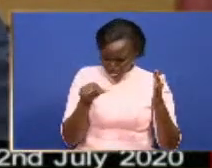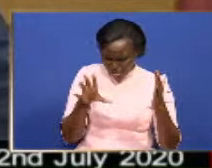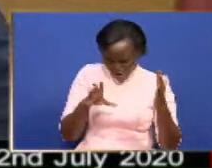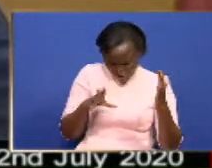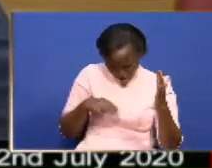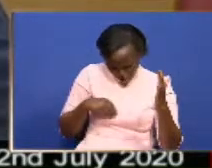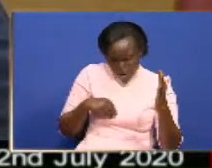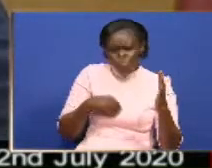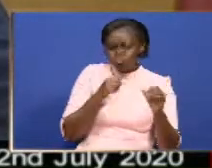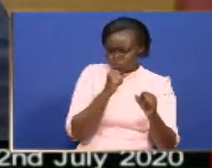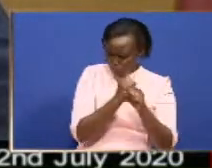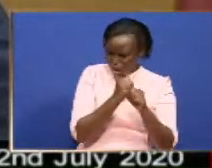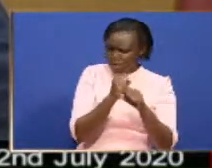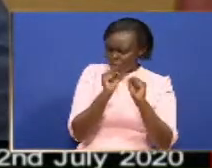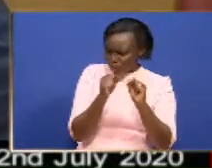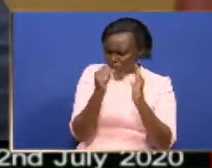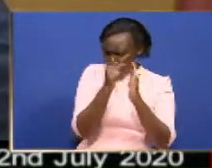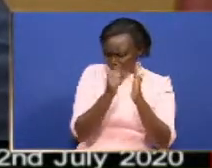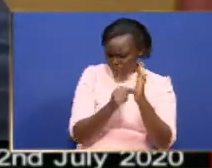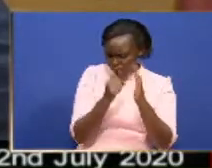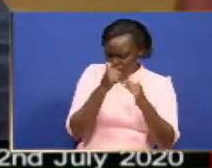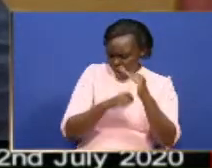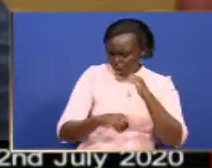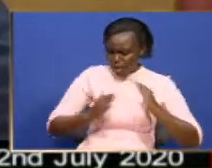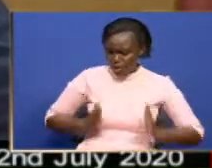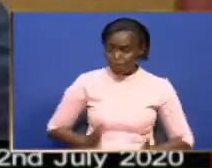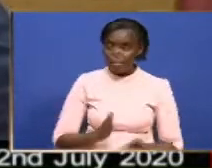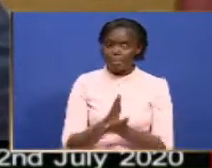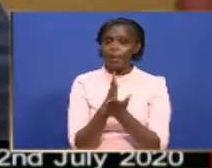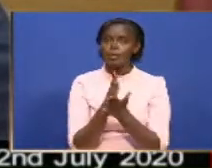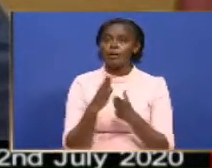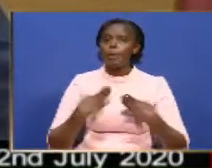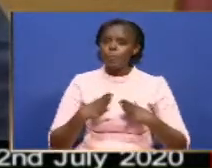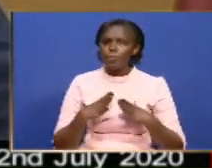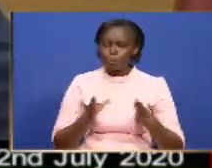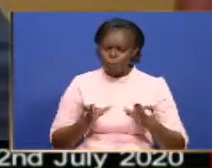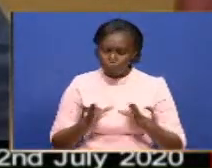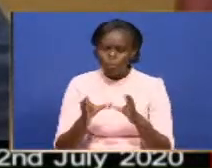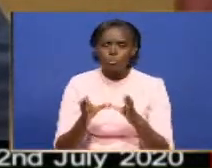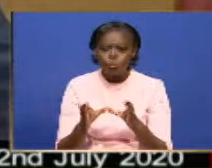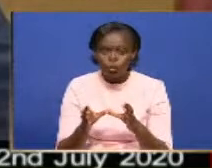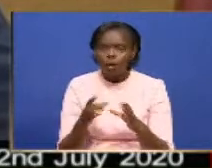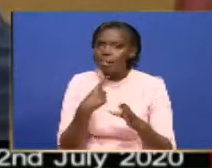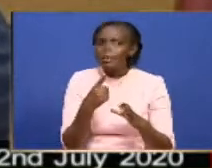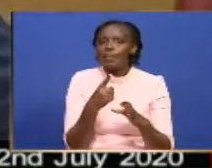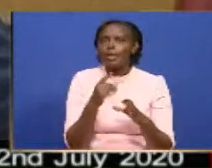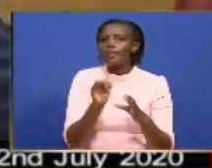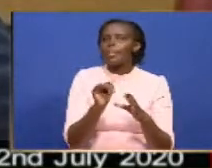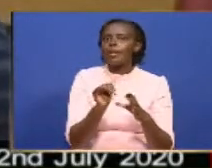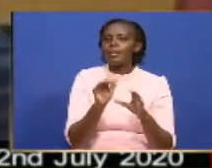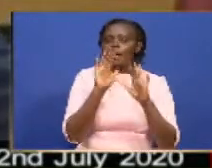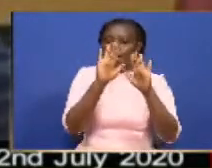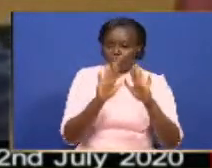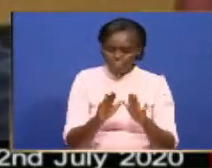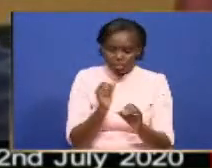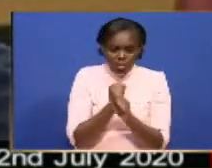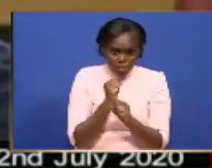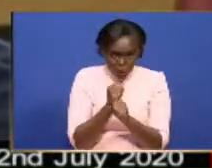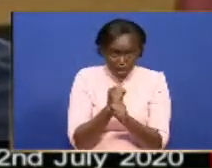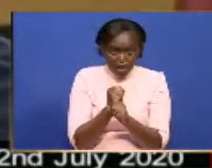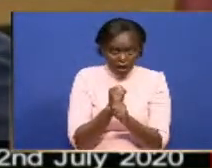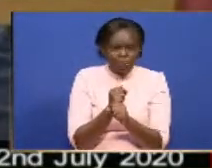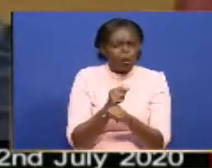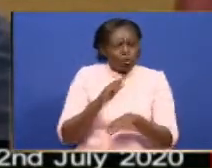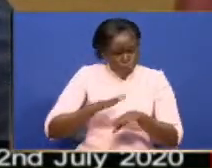work. And the human rights, people who push for human rights would really say it is important that they work, and working makes